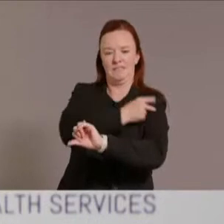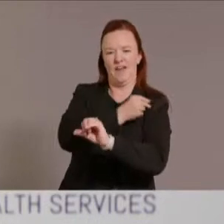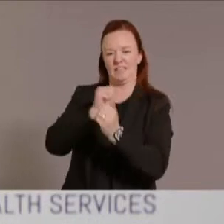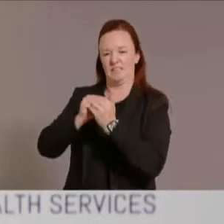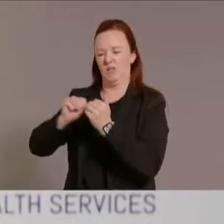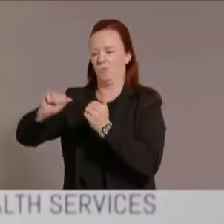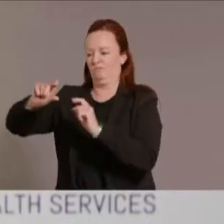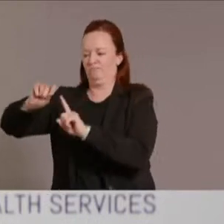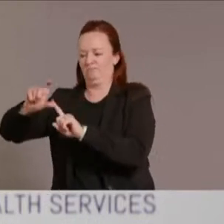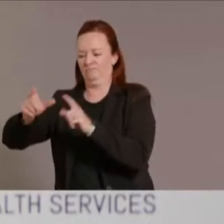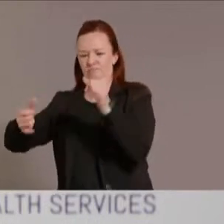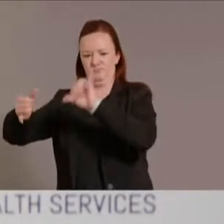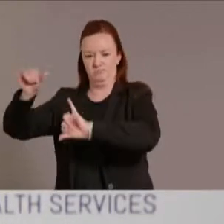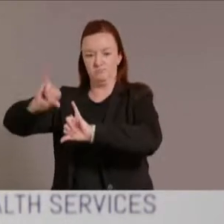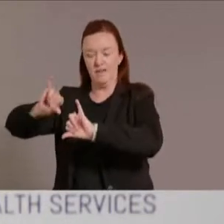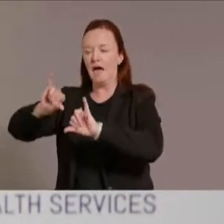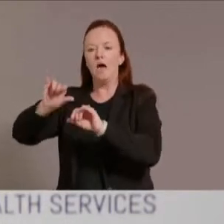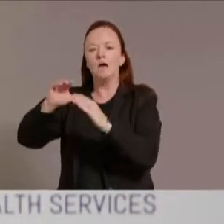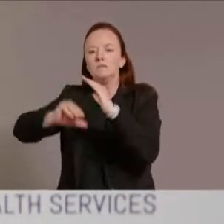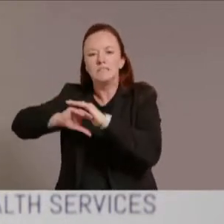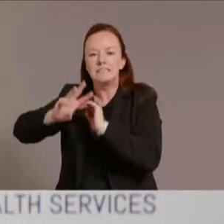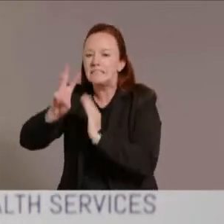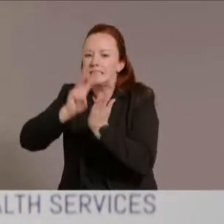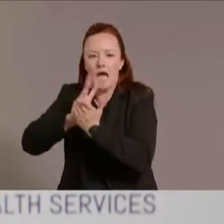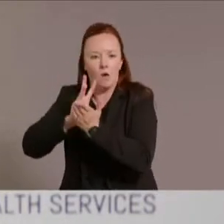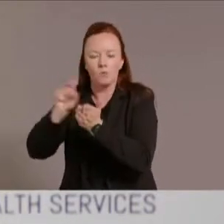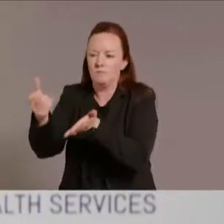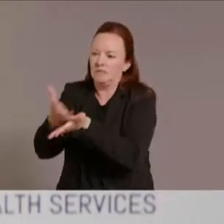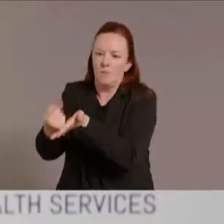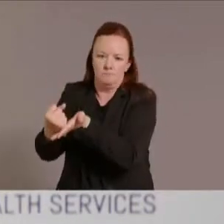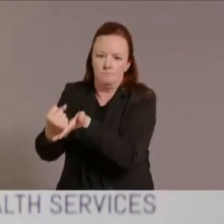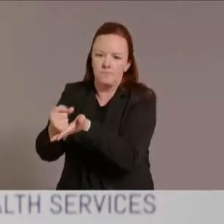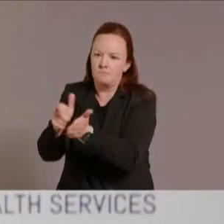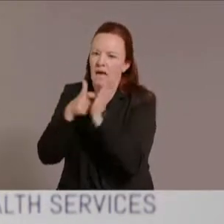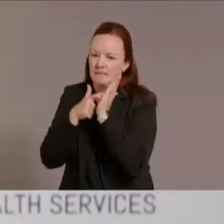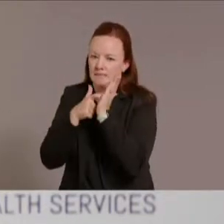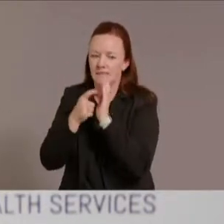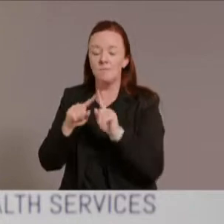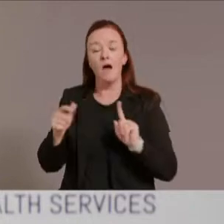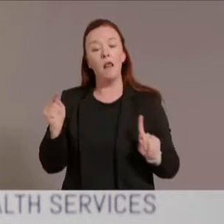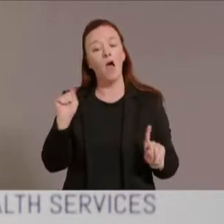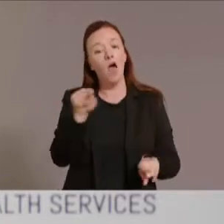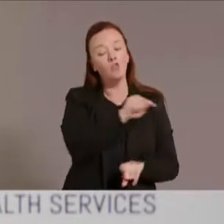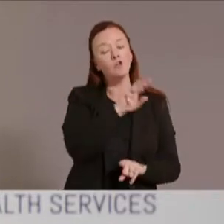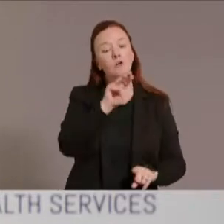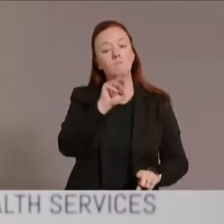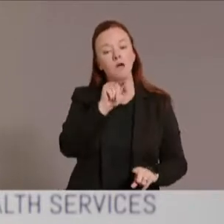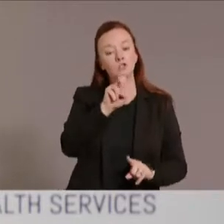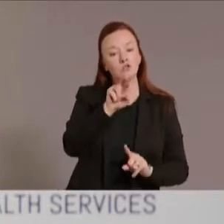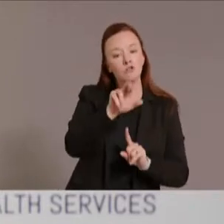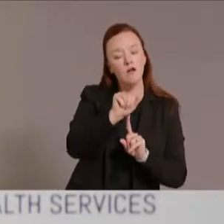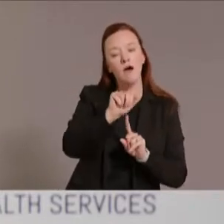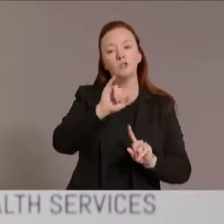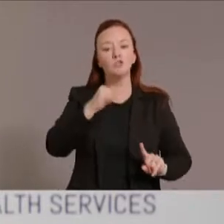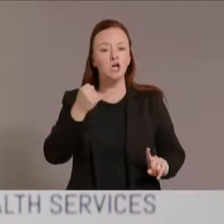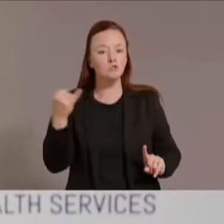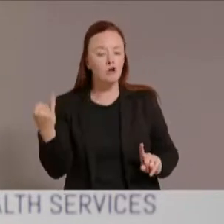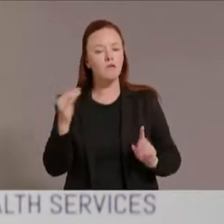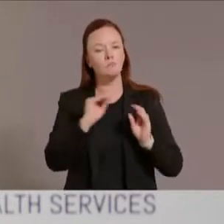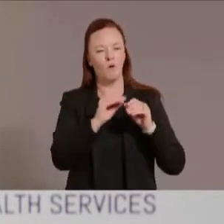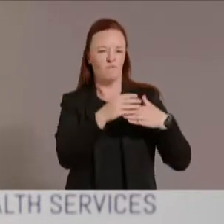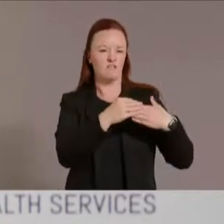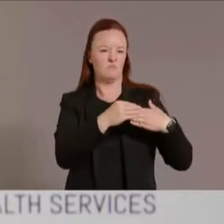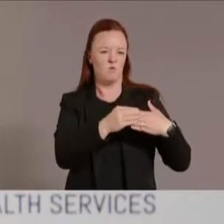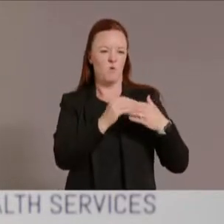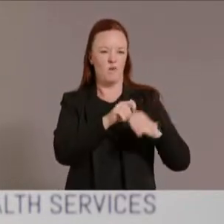other ones have longer time frames and are a little bit more user-friendly, which is why they're better suited for mobile options.